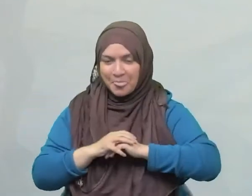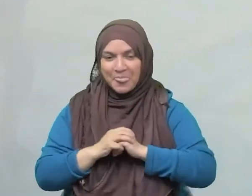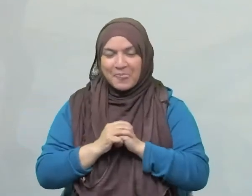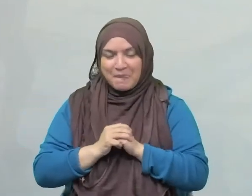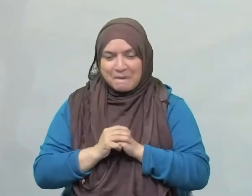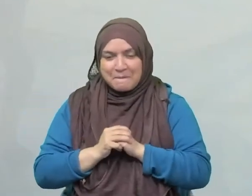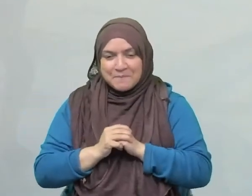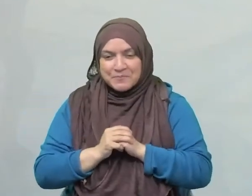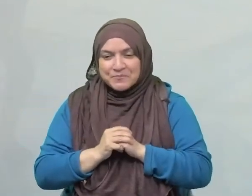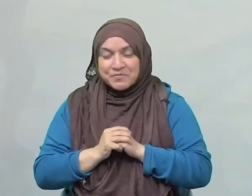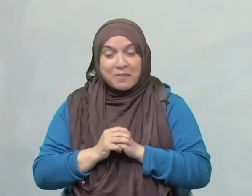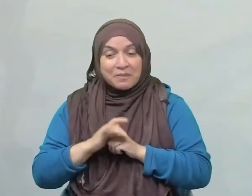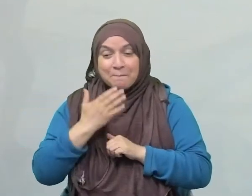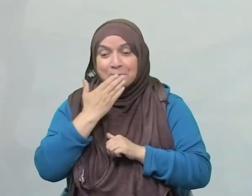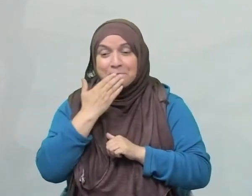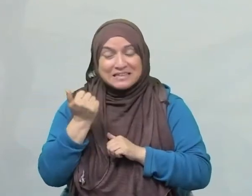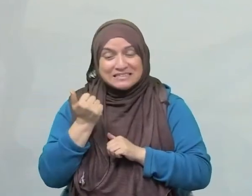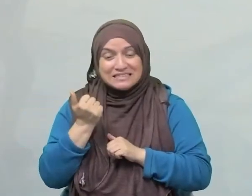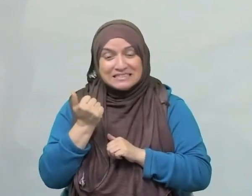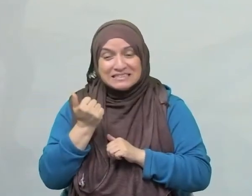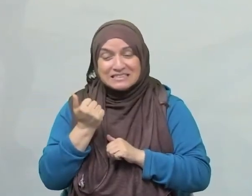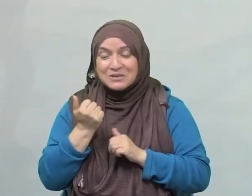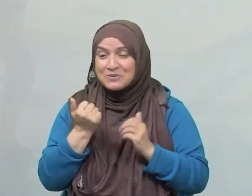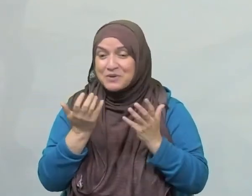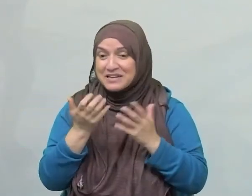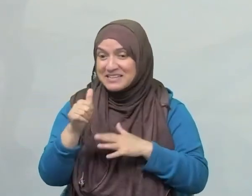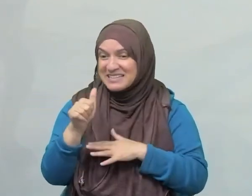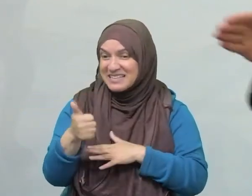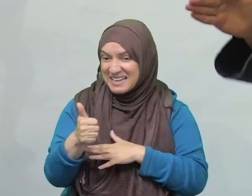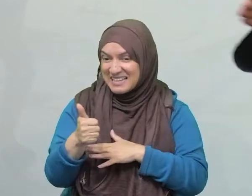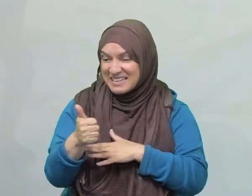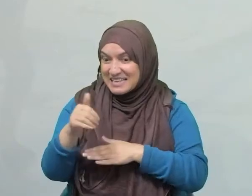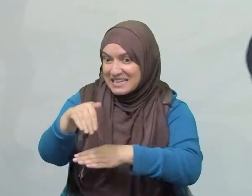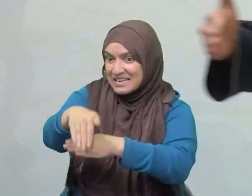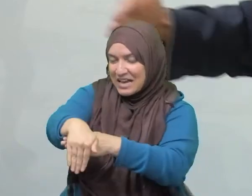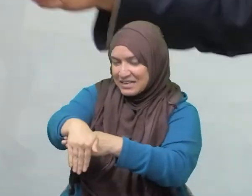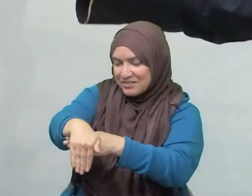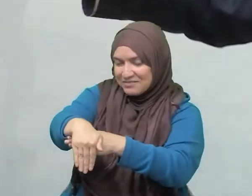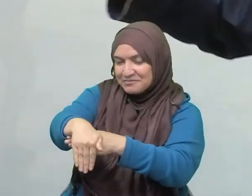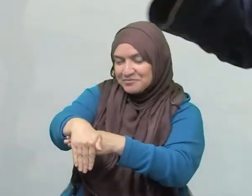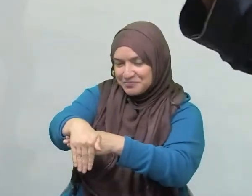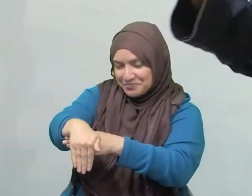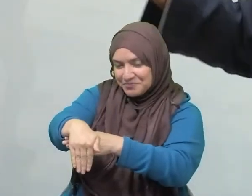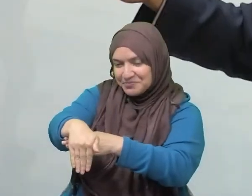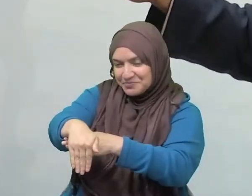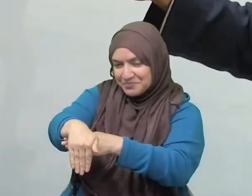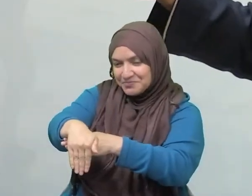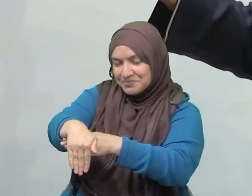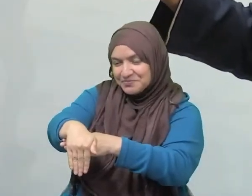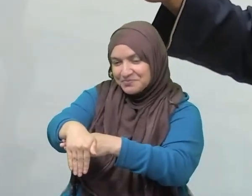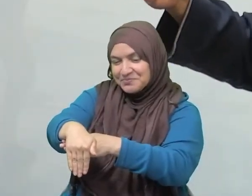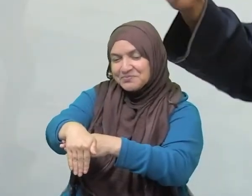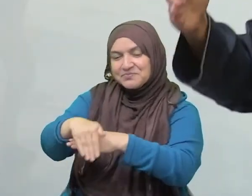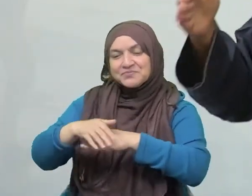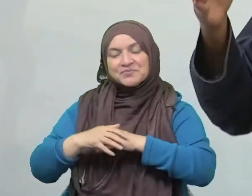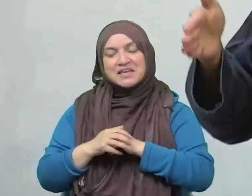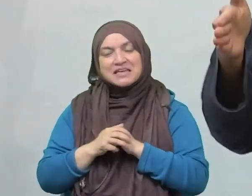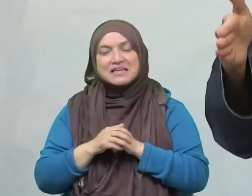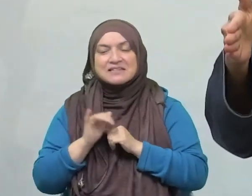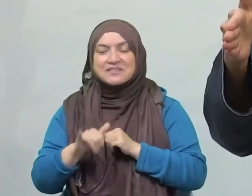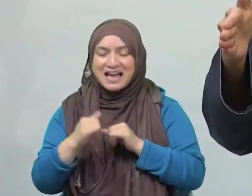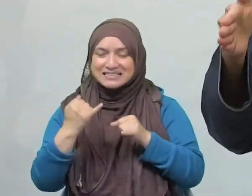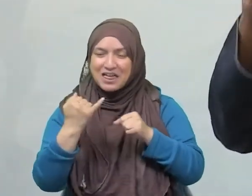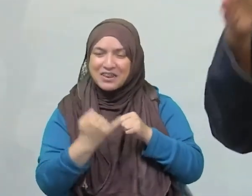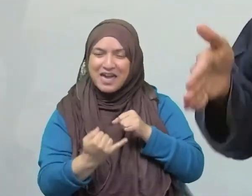10 nights of ramadan is right in the first 10 days of durham the day of